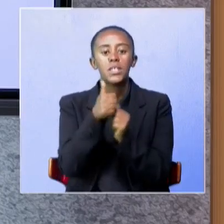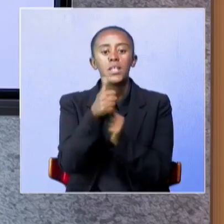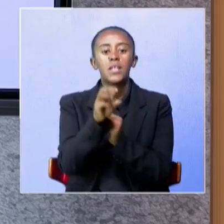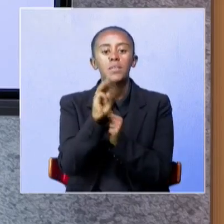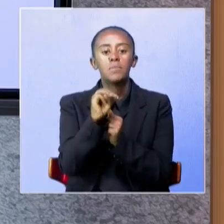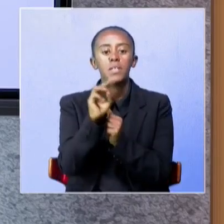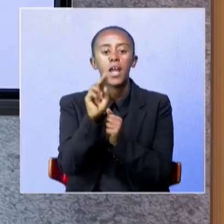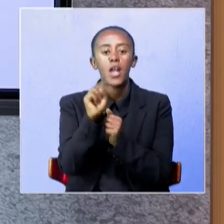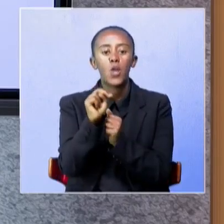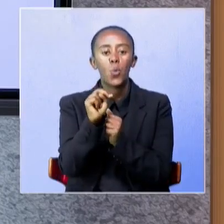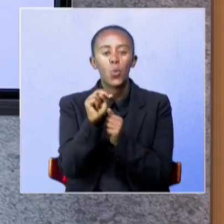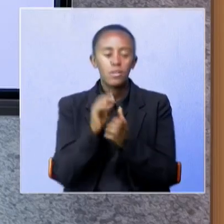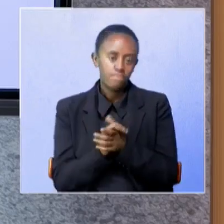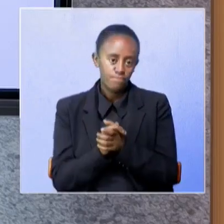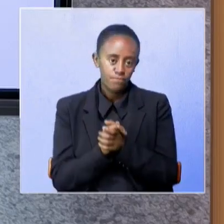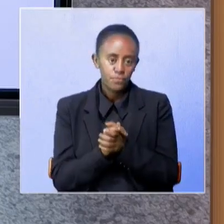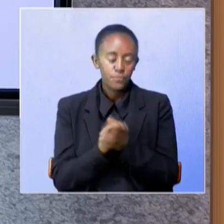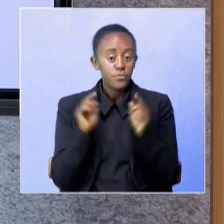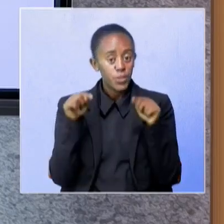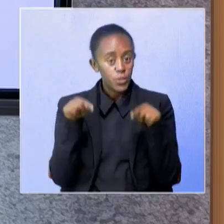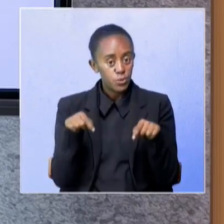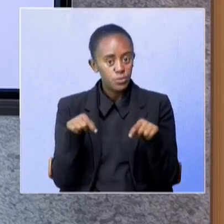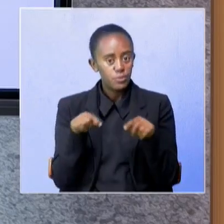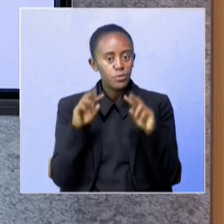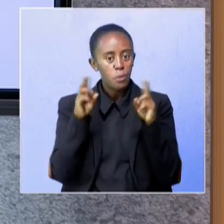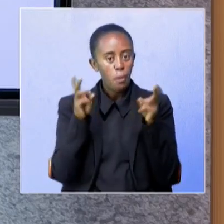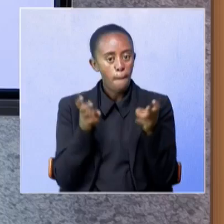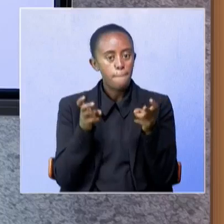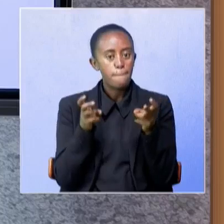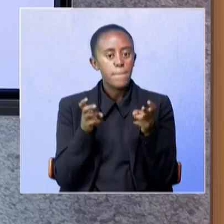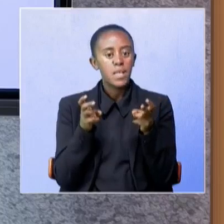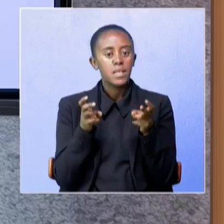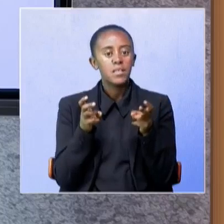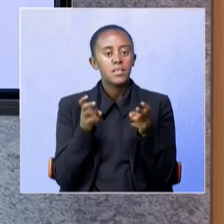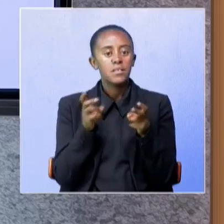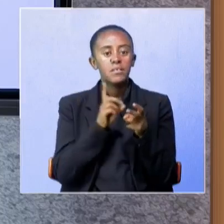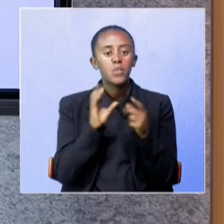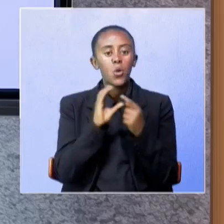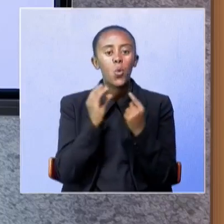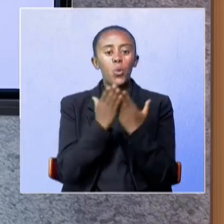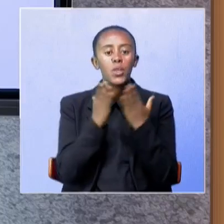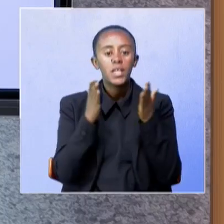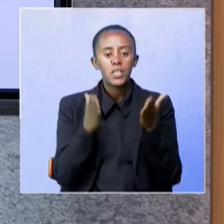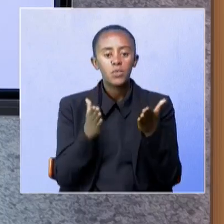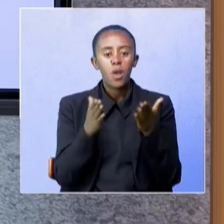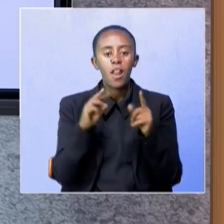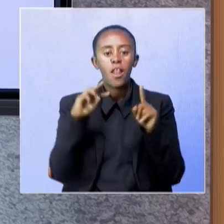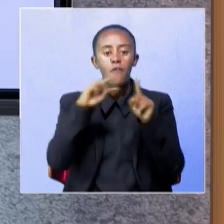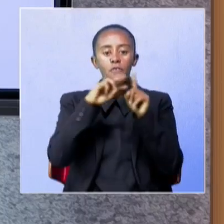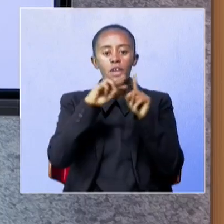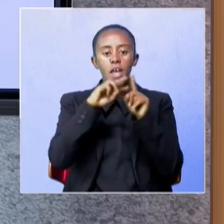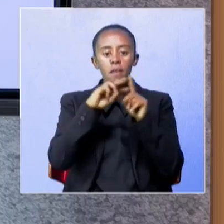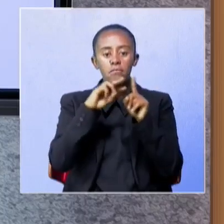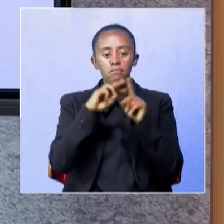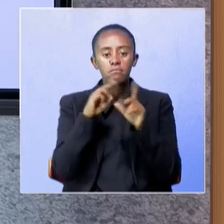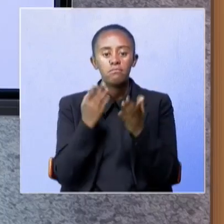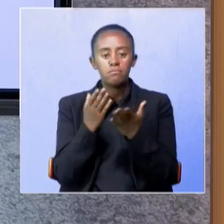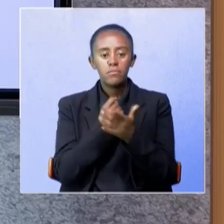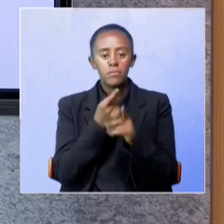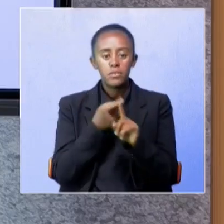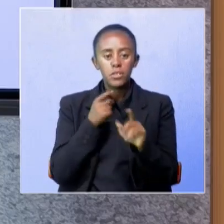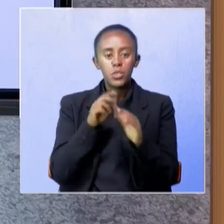Media Network. And today's topic is contextual vocabularies taken from